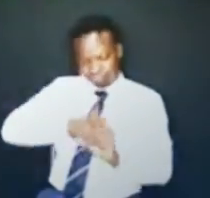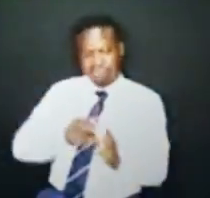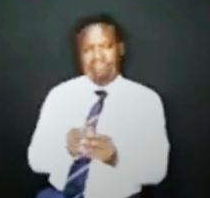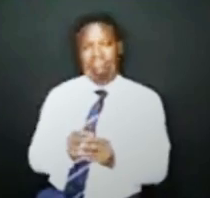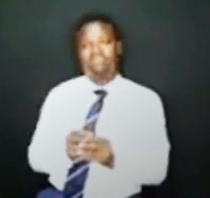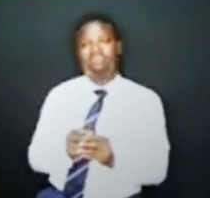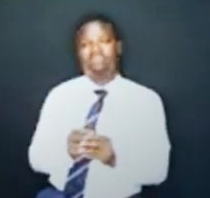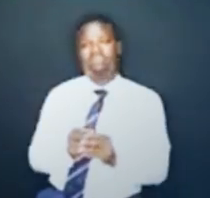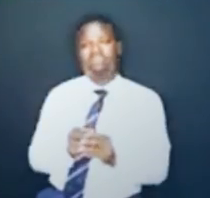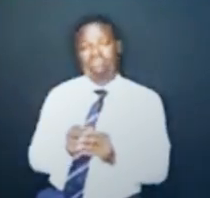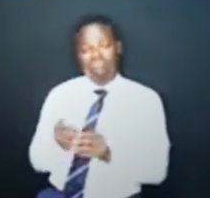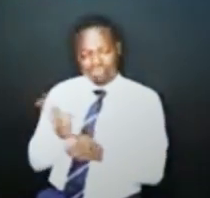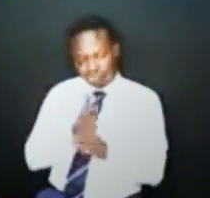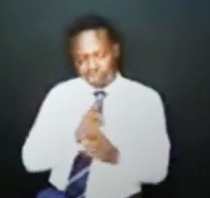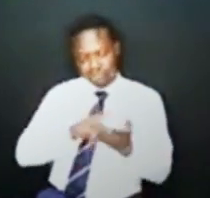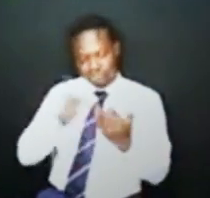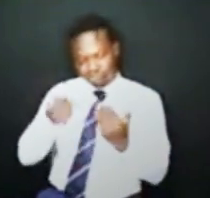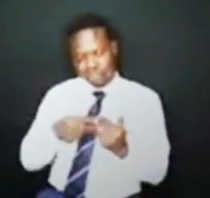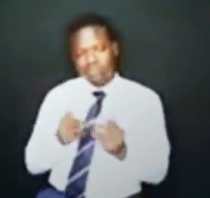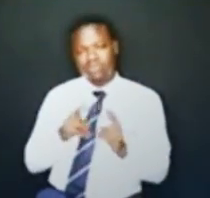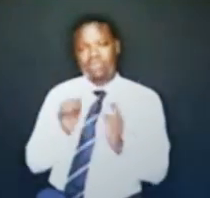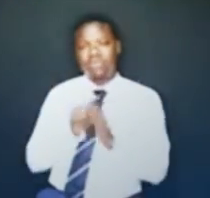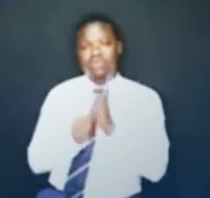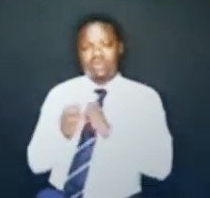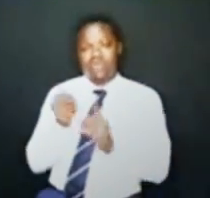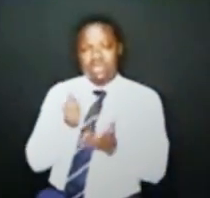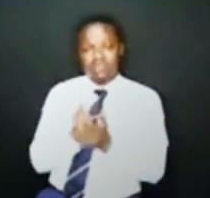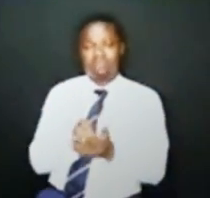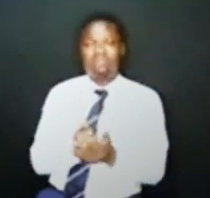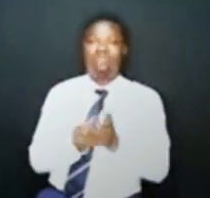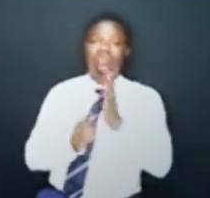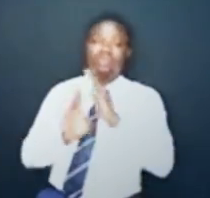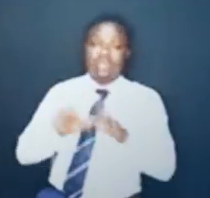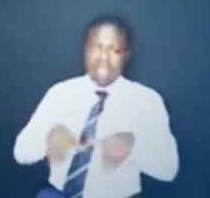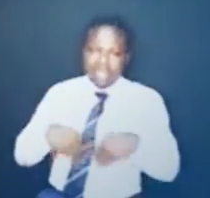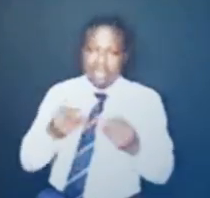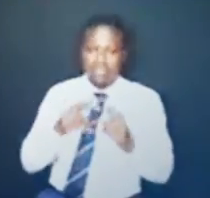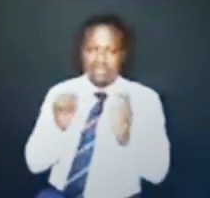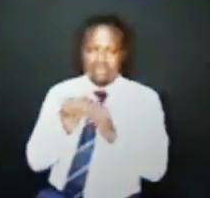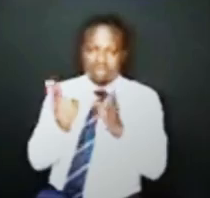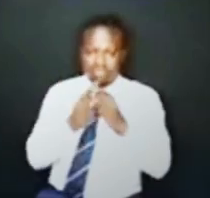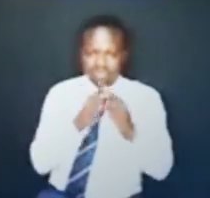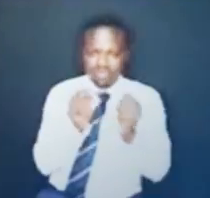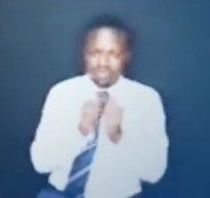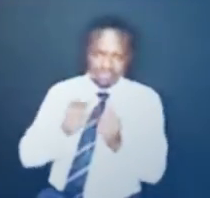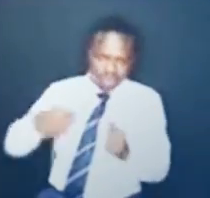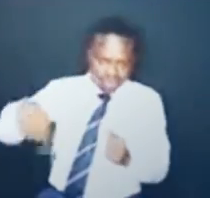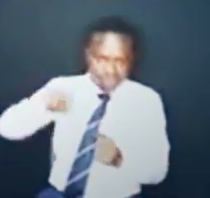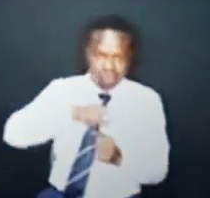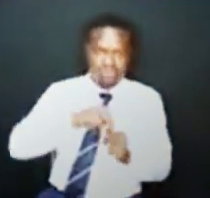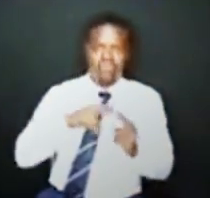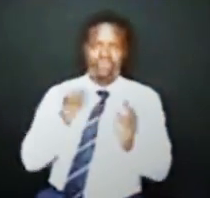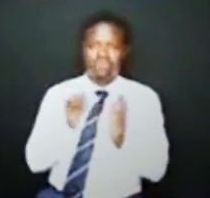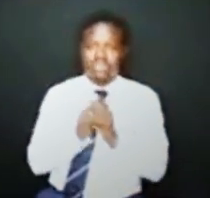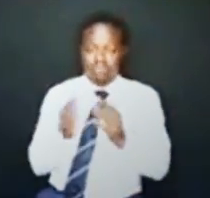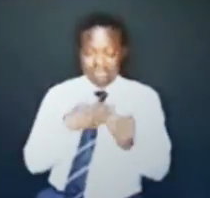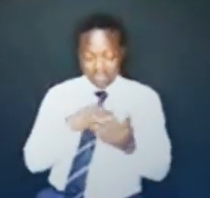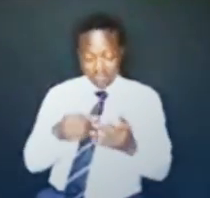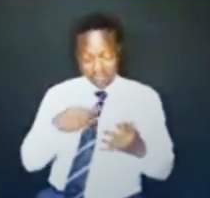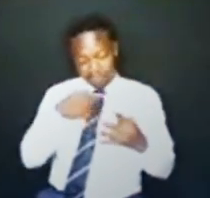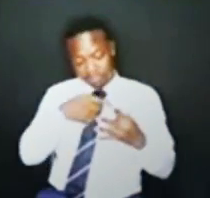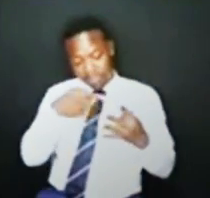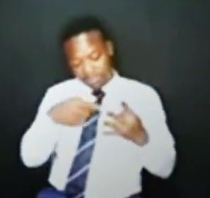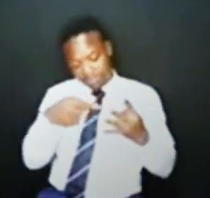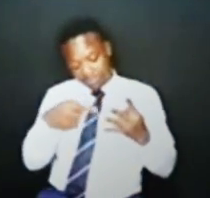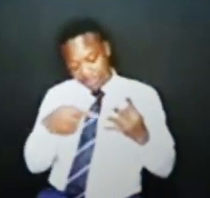the Lord grant us the opportunity to meet you, so that we will take one by one what we have just